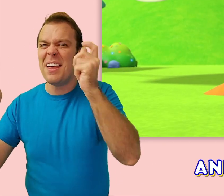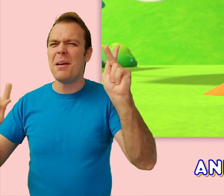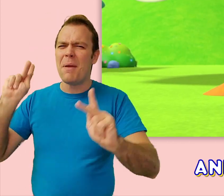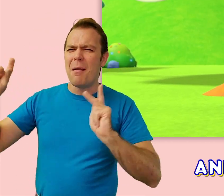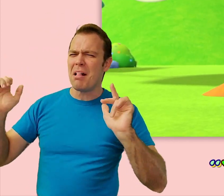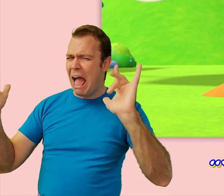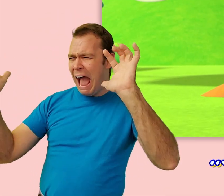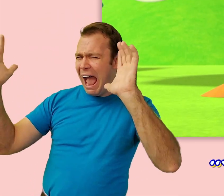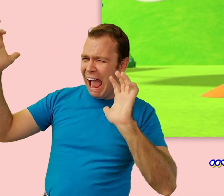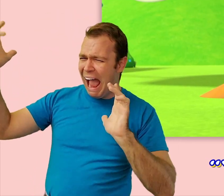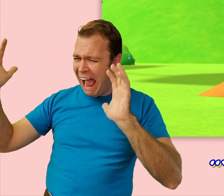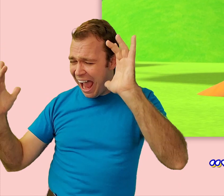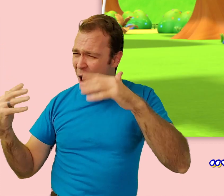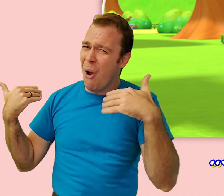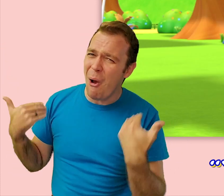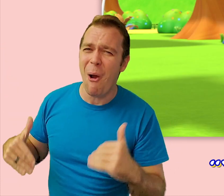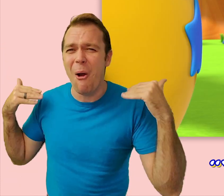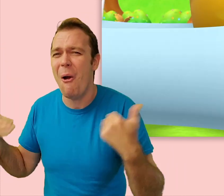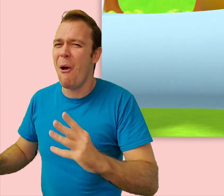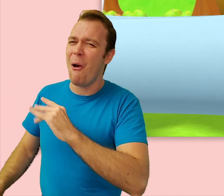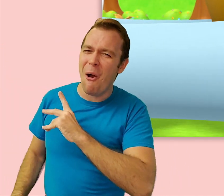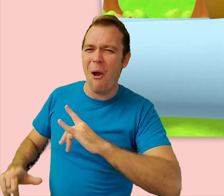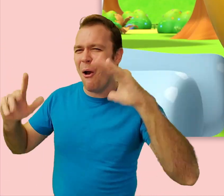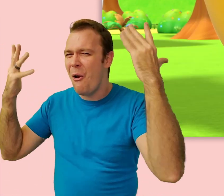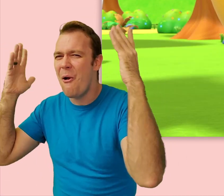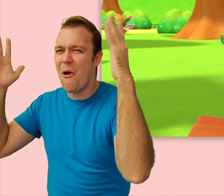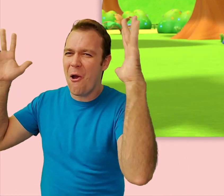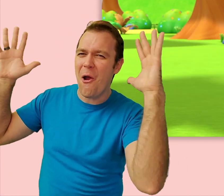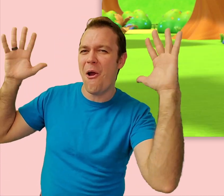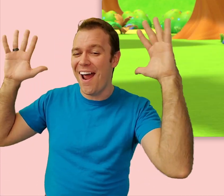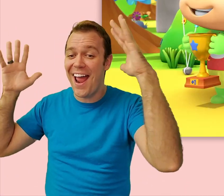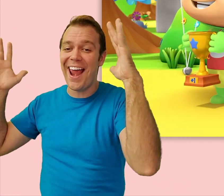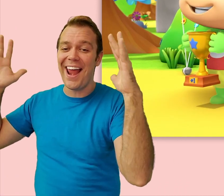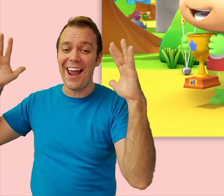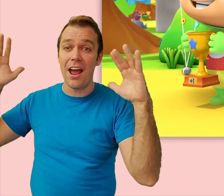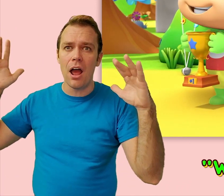everybody cheered. You did oh so fine.